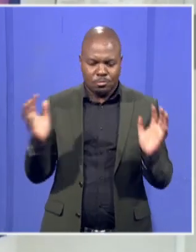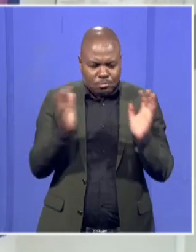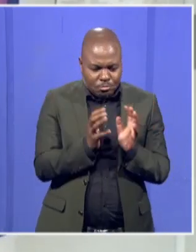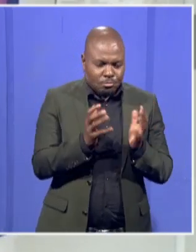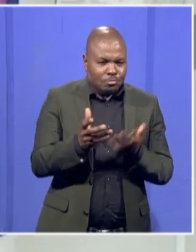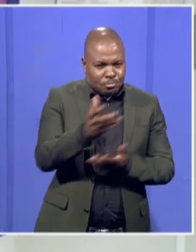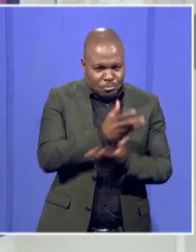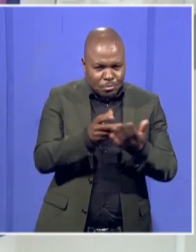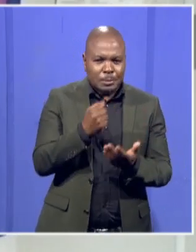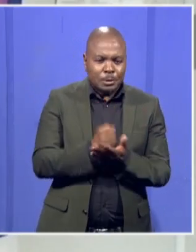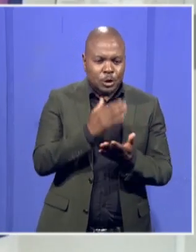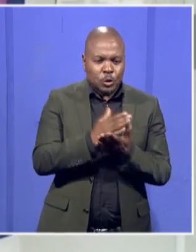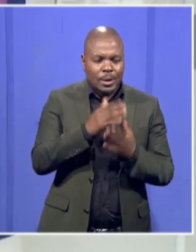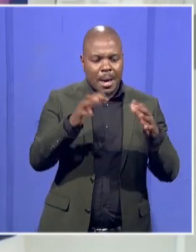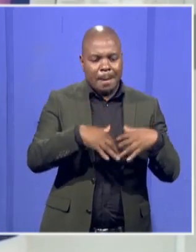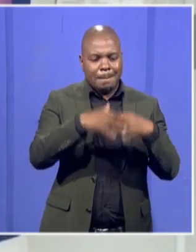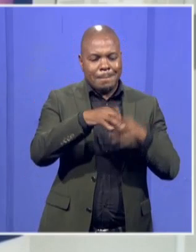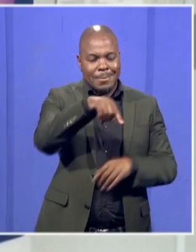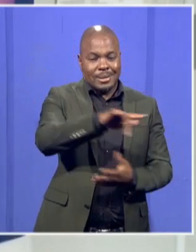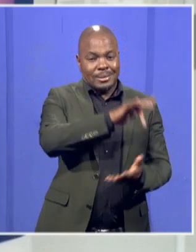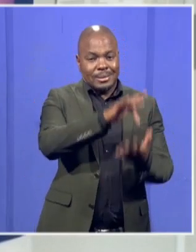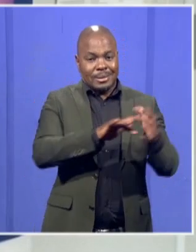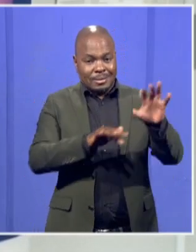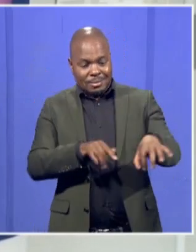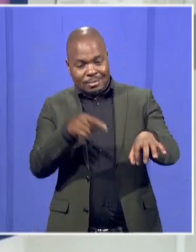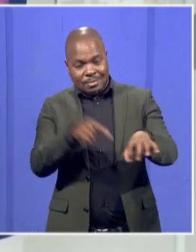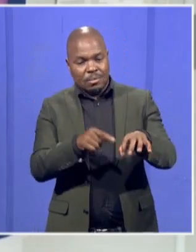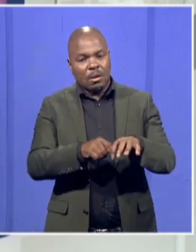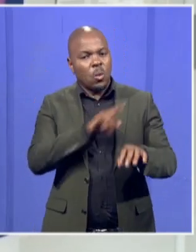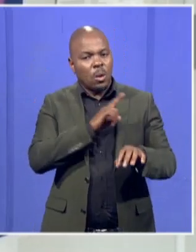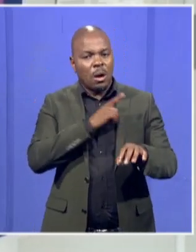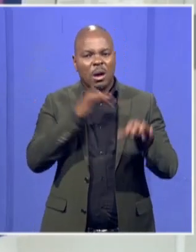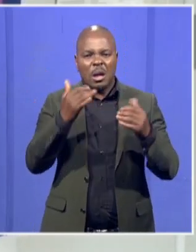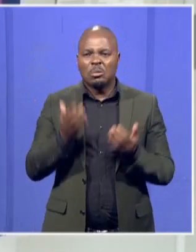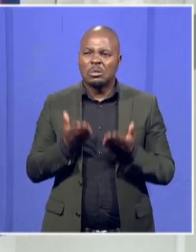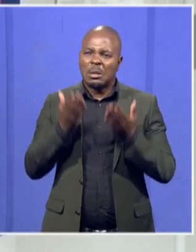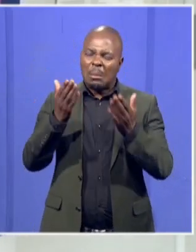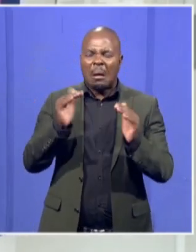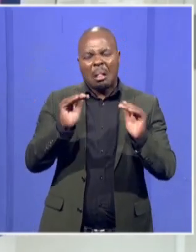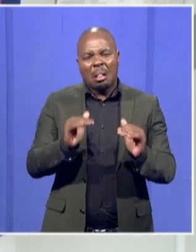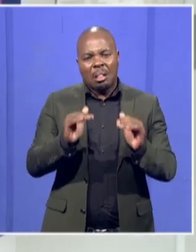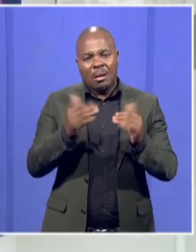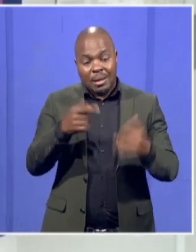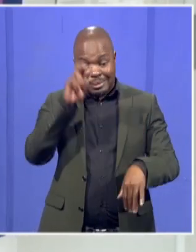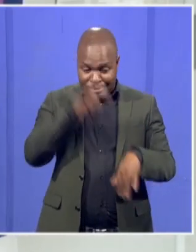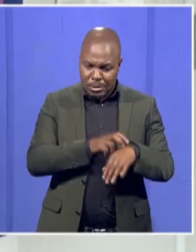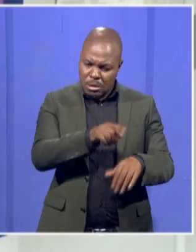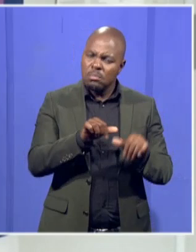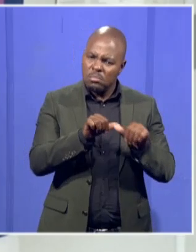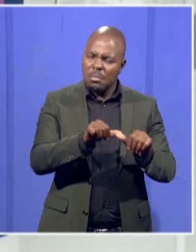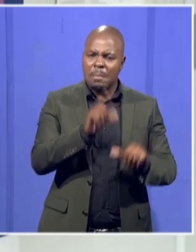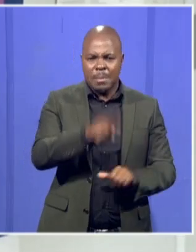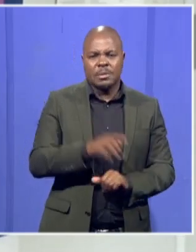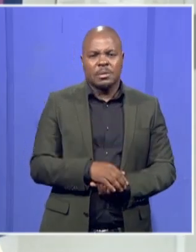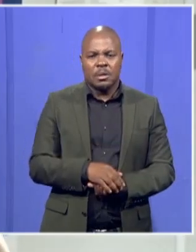sure that they develop these plants. And because now the supply is down, they are saying there's still a need for this particular manufacturing